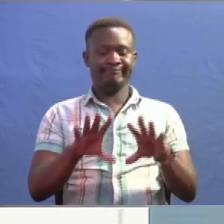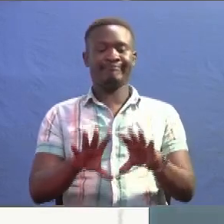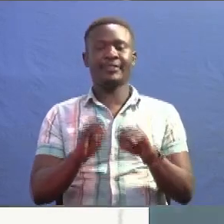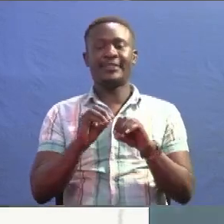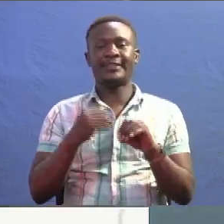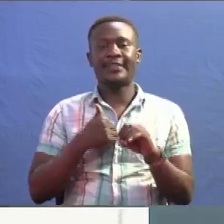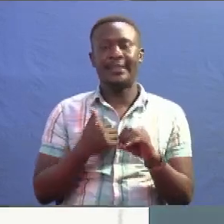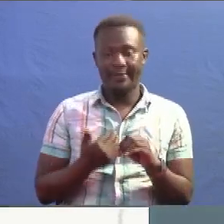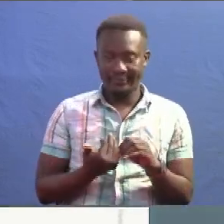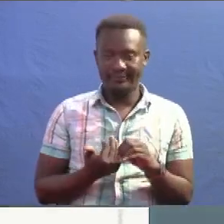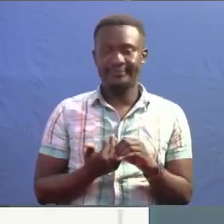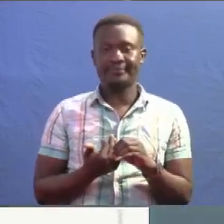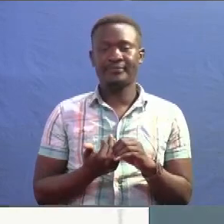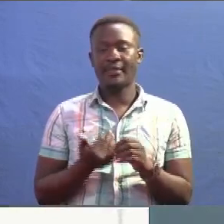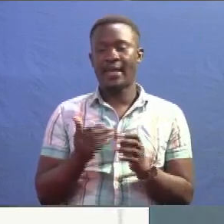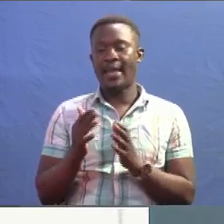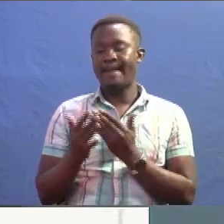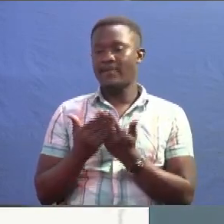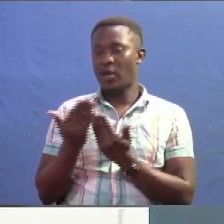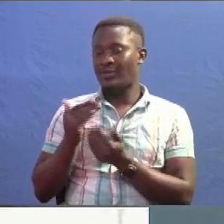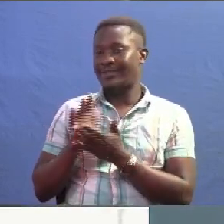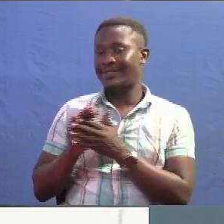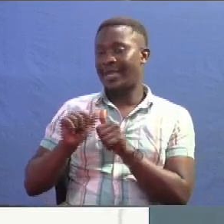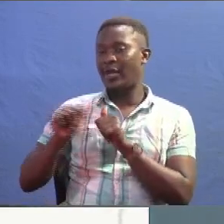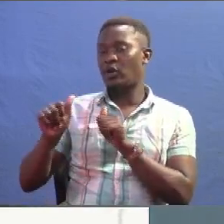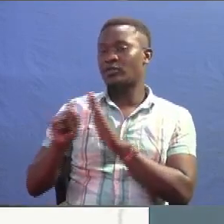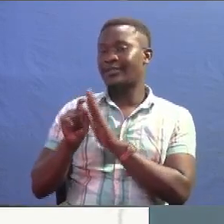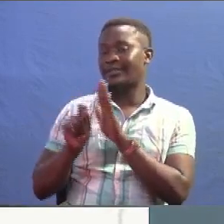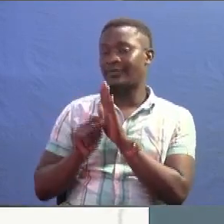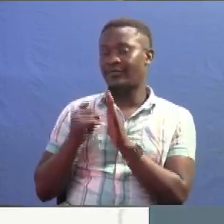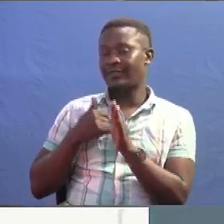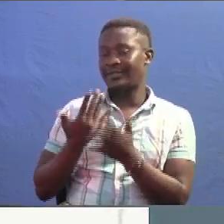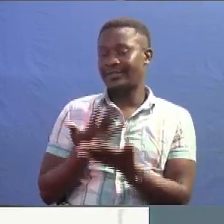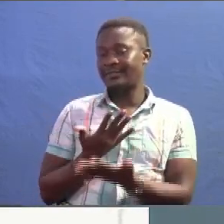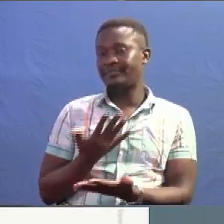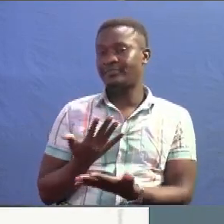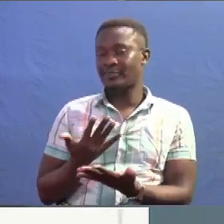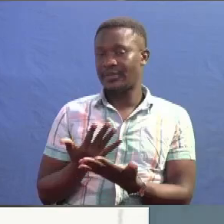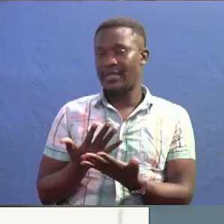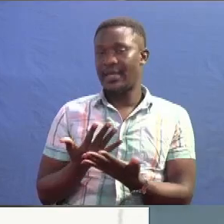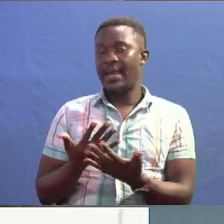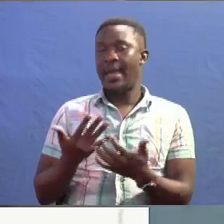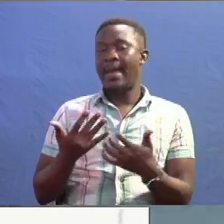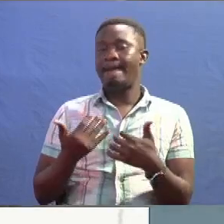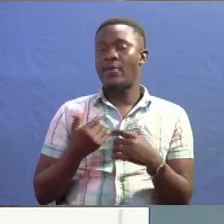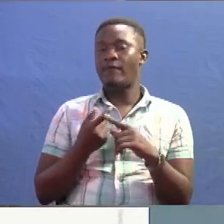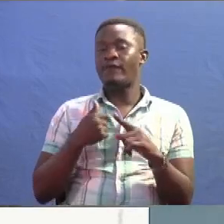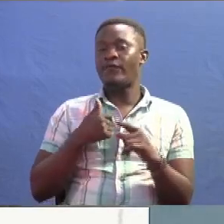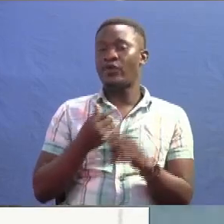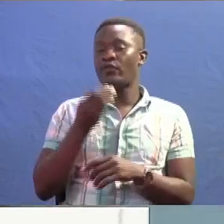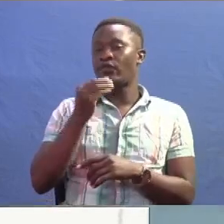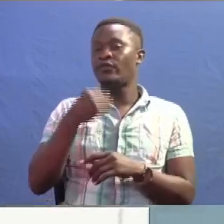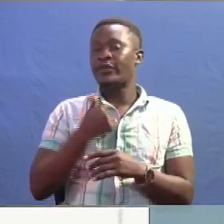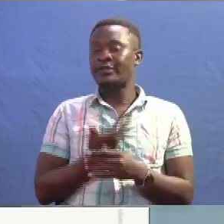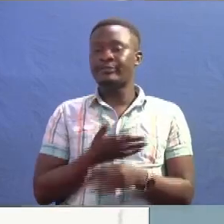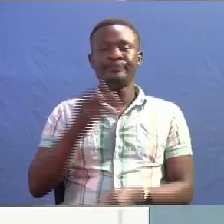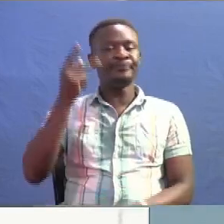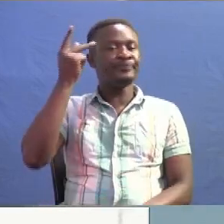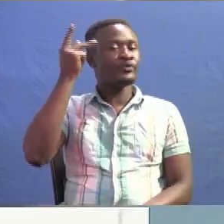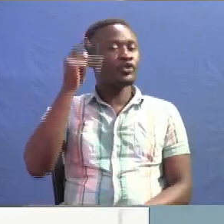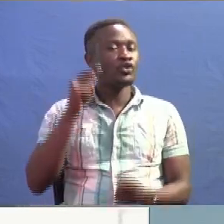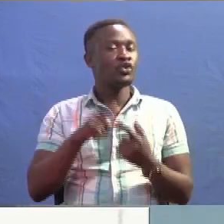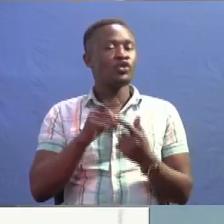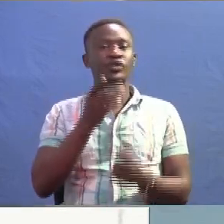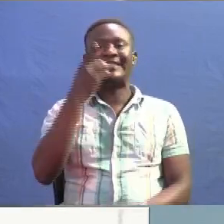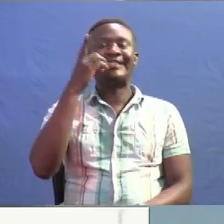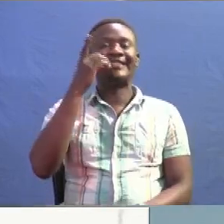a patient-centered kind of care and long-term care for these patients. So it involves different departments, from the nutrition to psychologists to the dentists